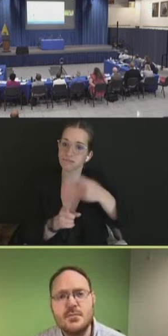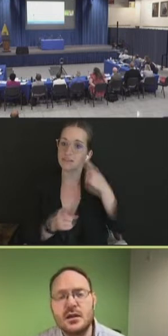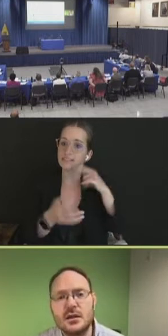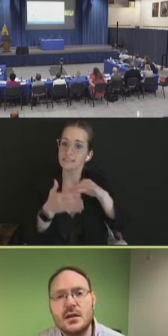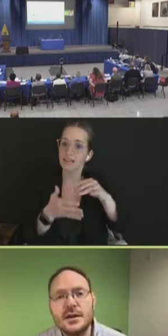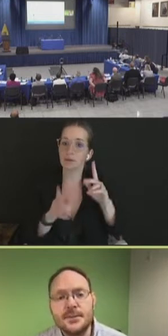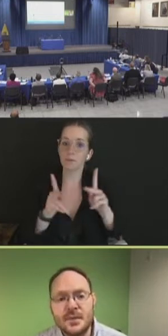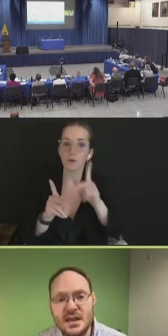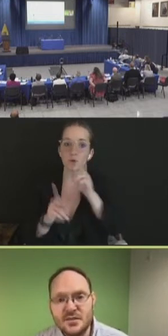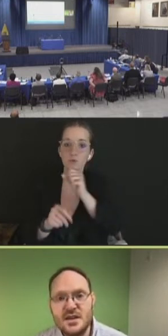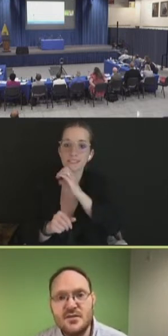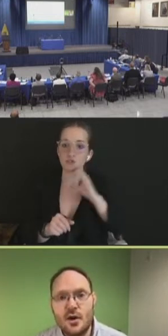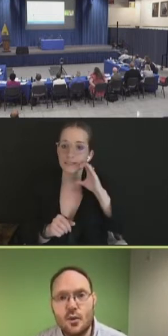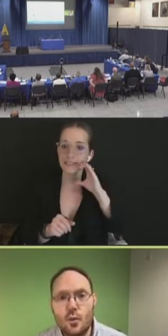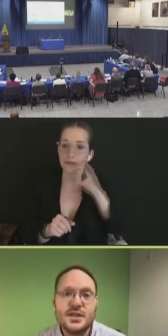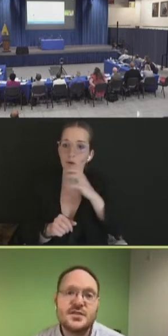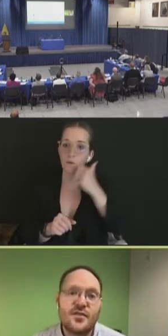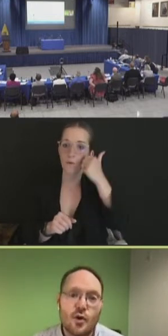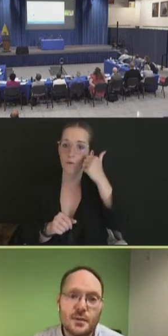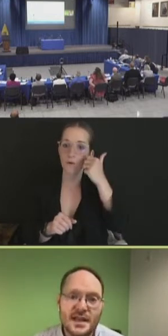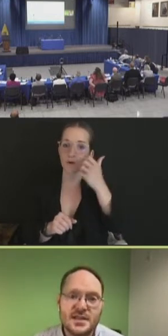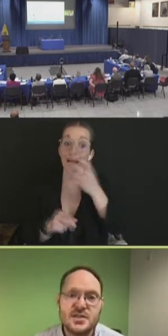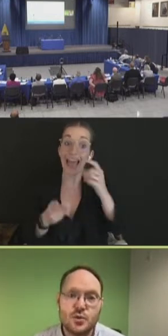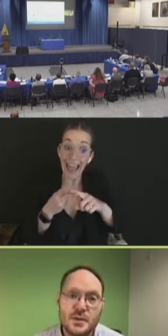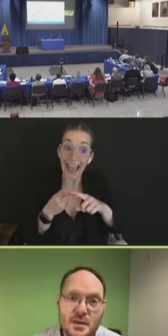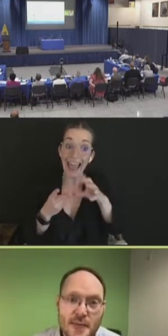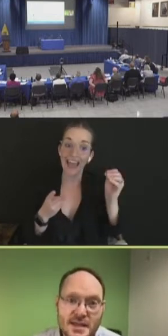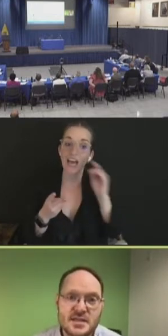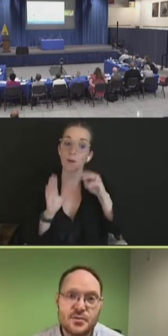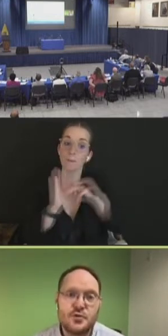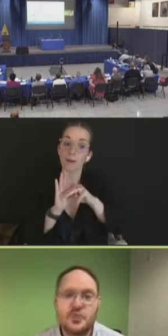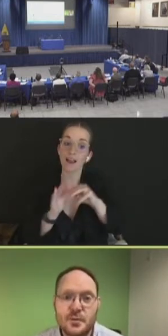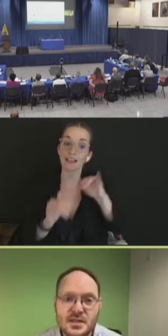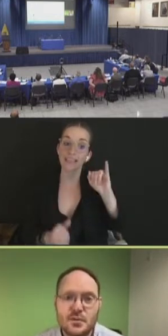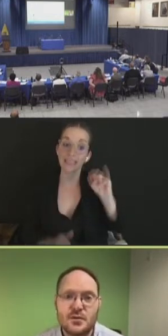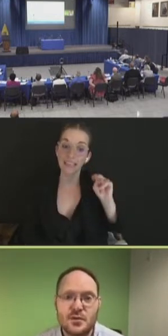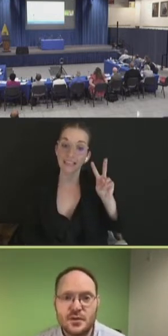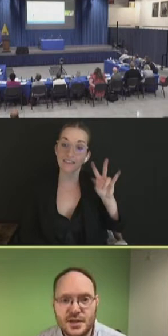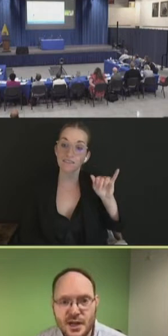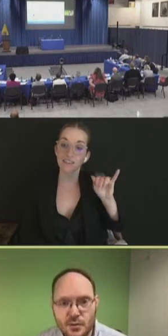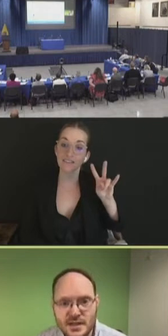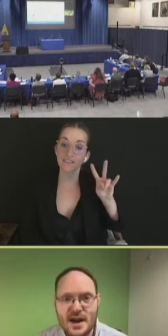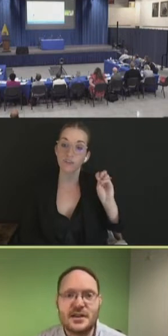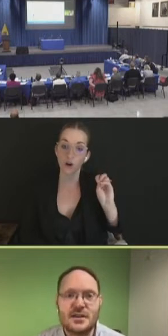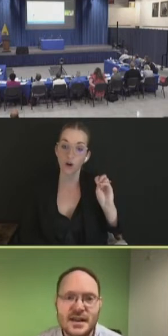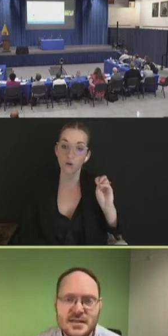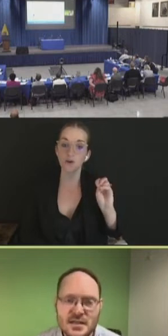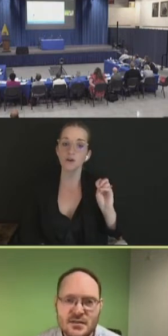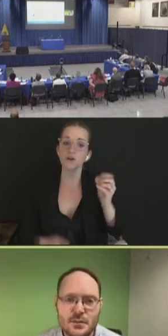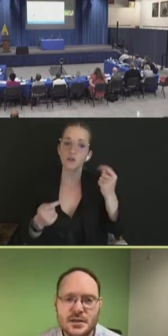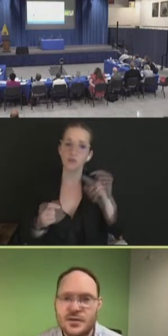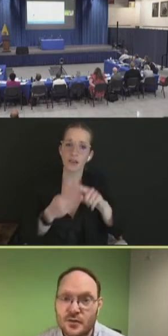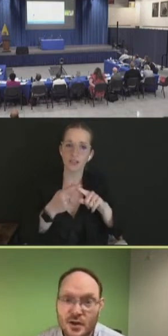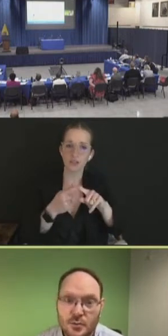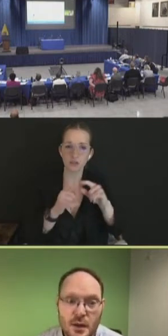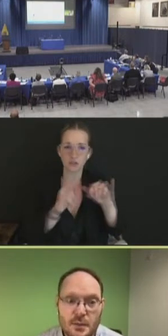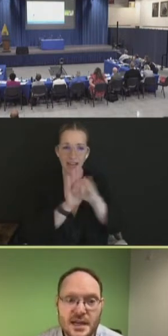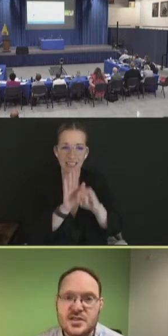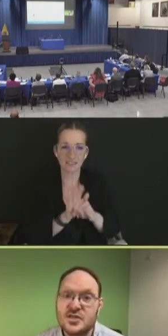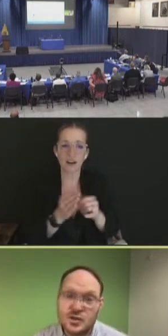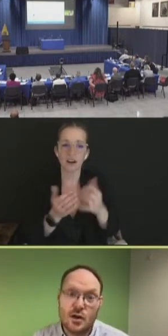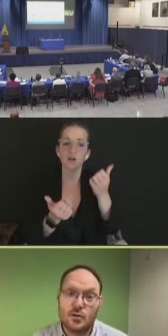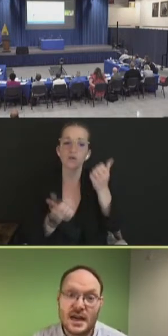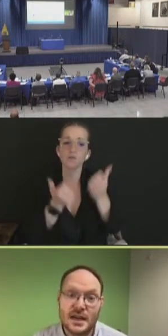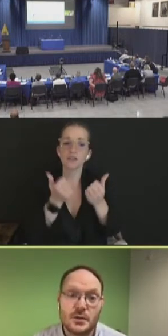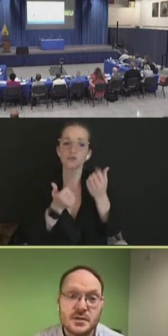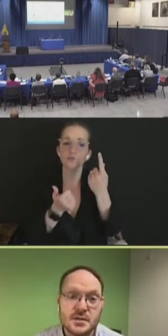trying to model in vivo which formulations would be the best as a proof of principle for targeted vaccine development for vulnerable